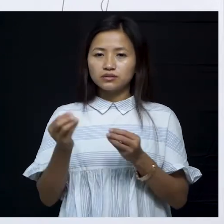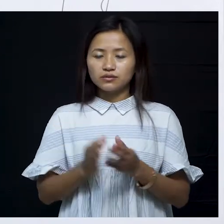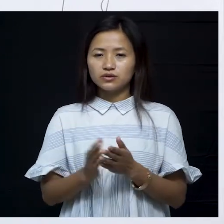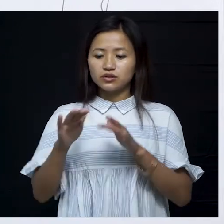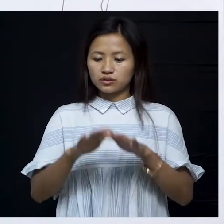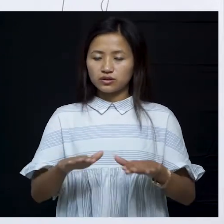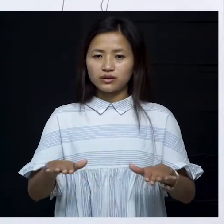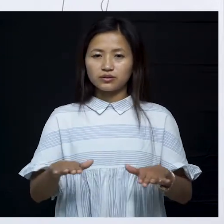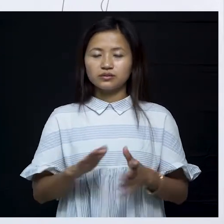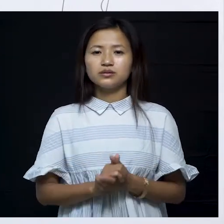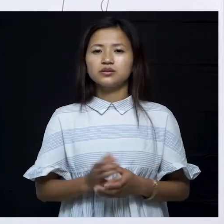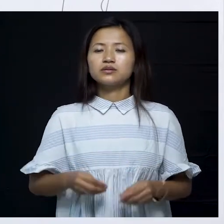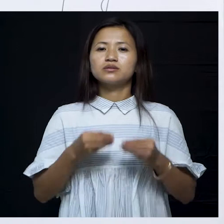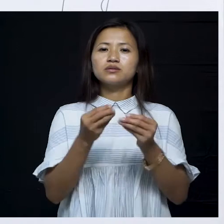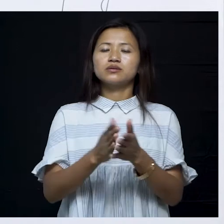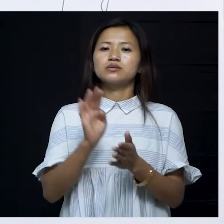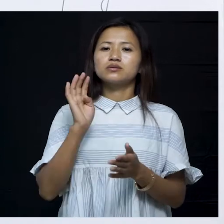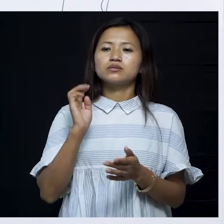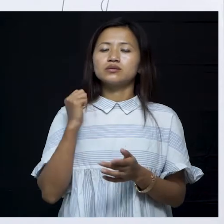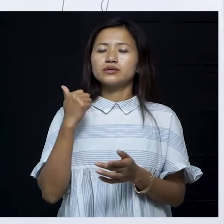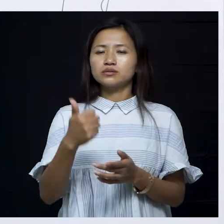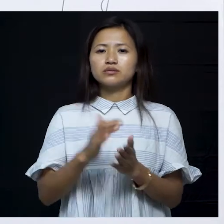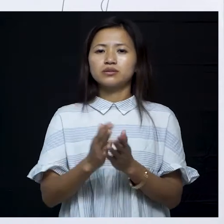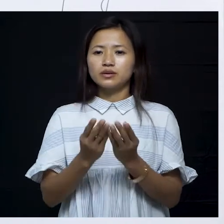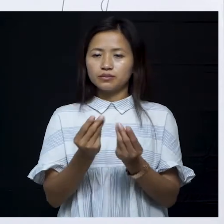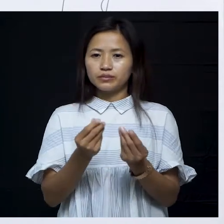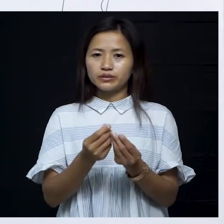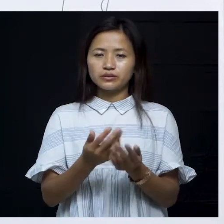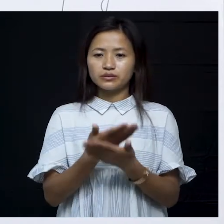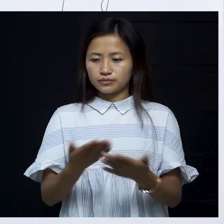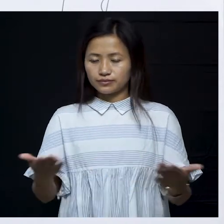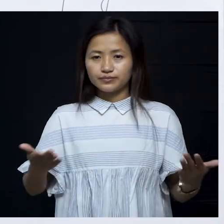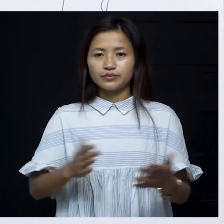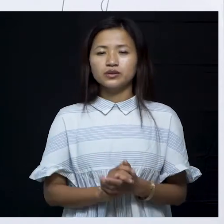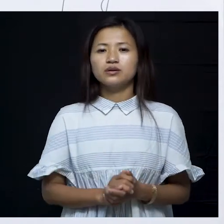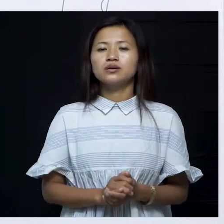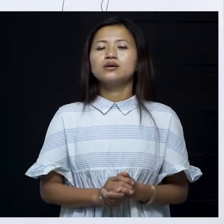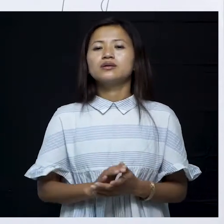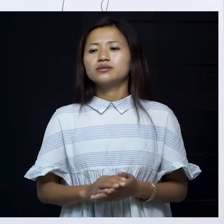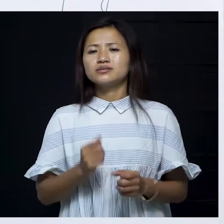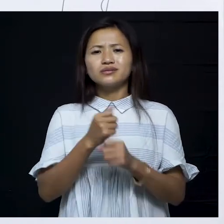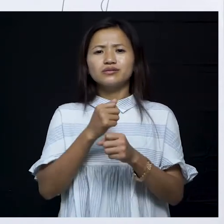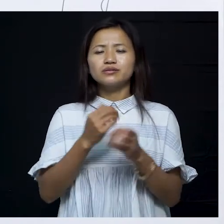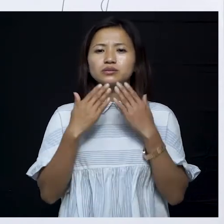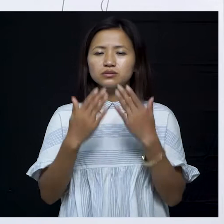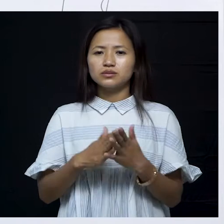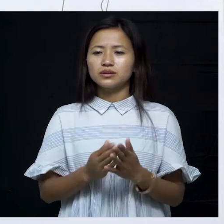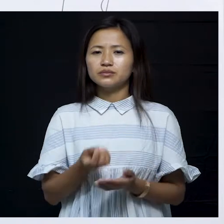child, right? They are given food materials. And even in government schools, are also the midday meals are provided to